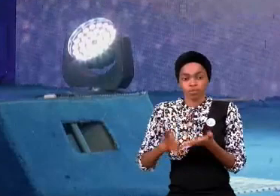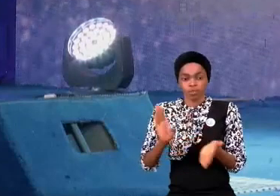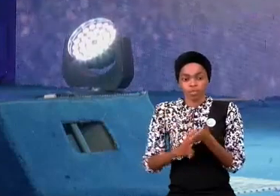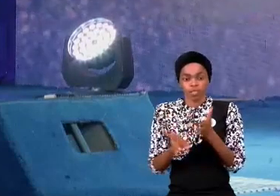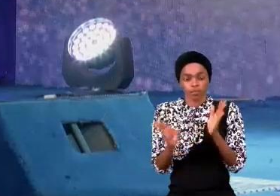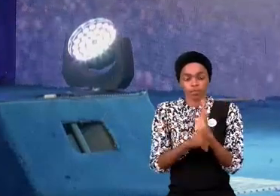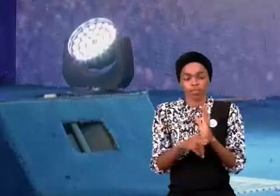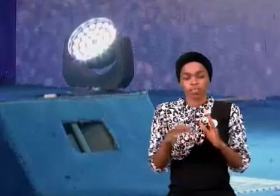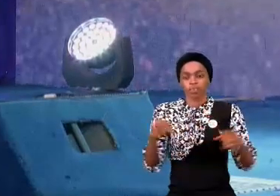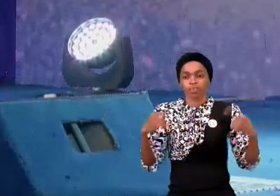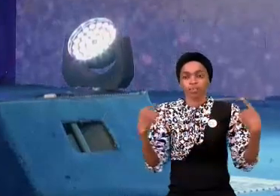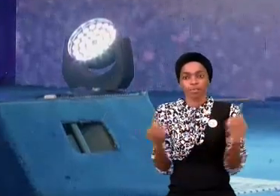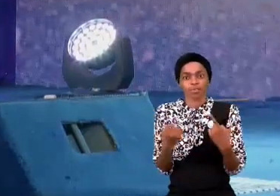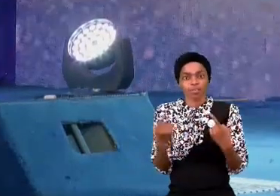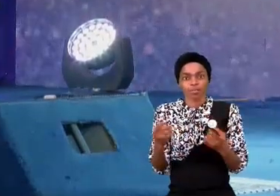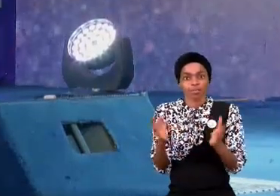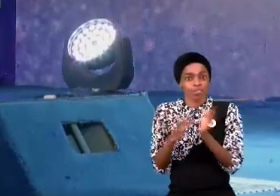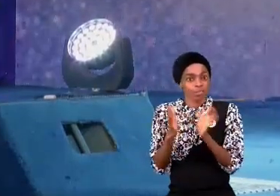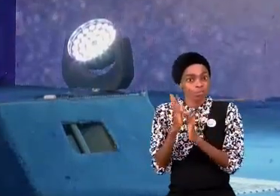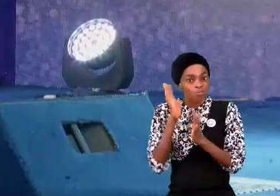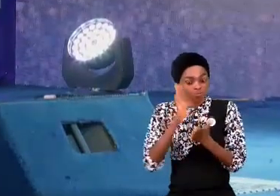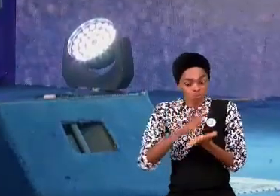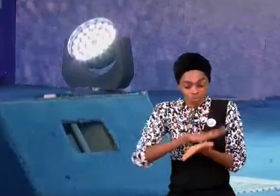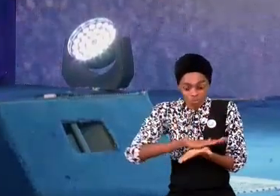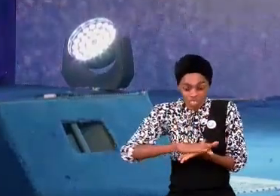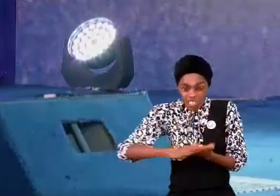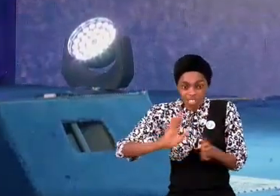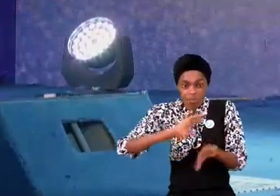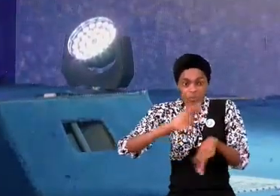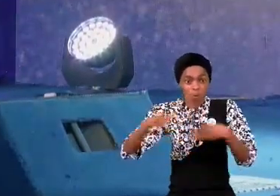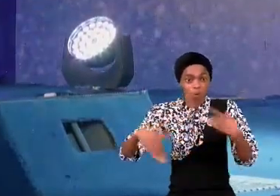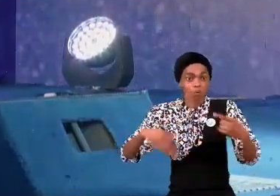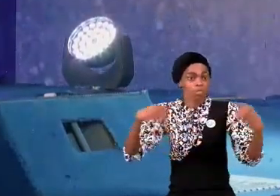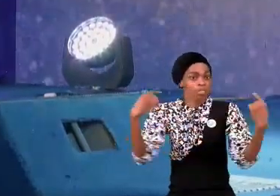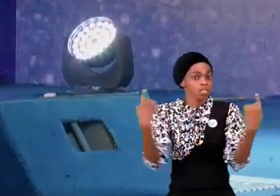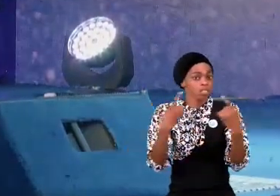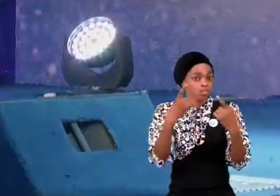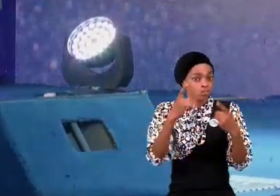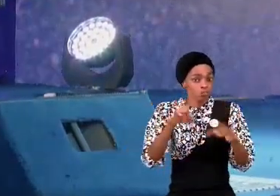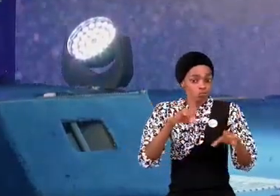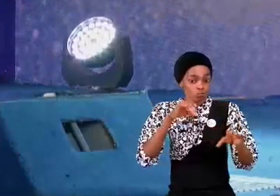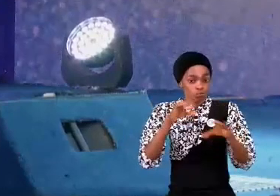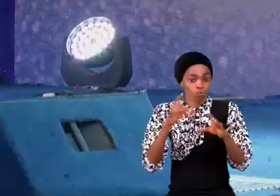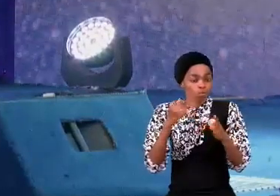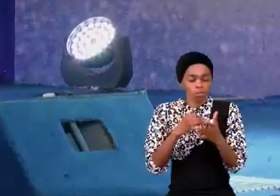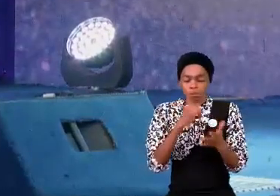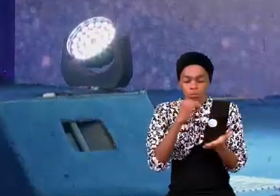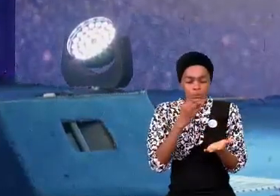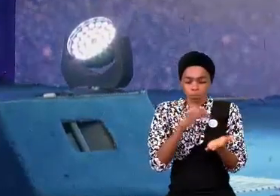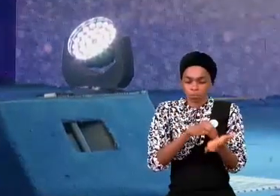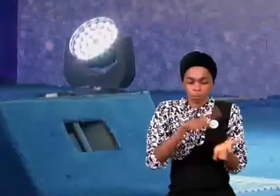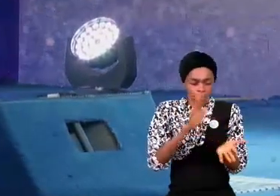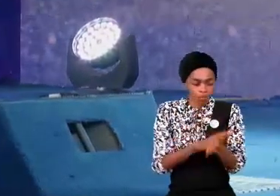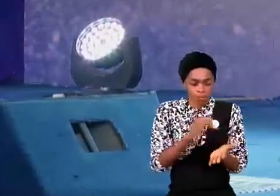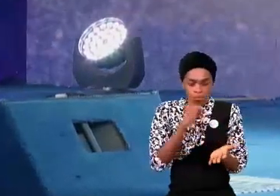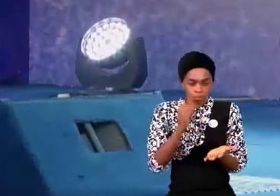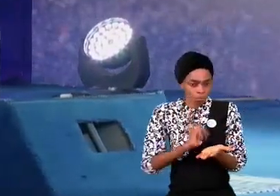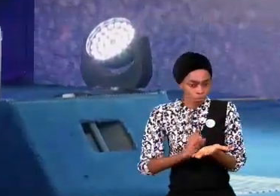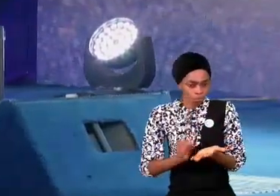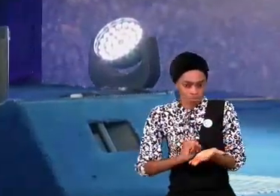committed. There'll be no record of that sin on earth, no record of that sin in heaven, and your new